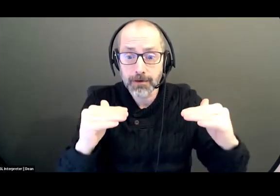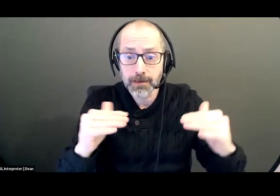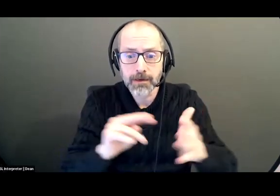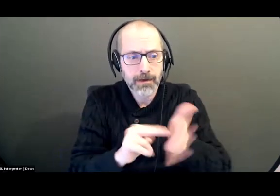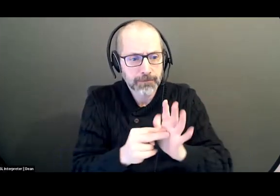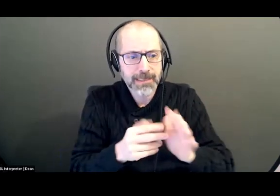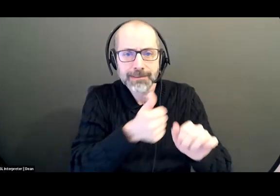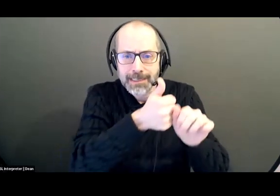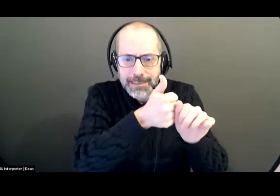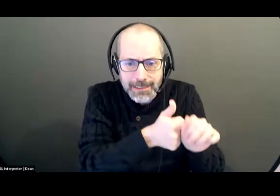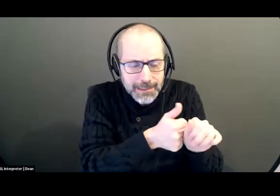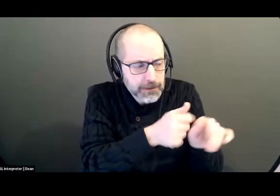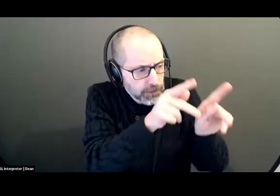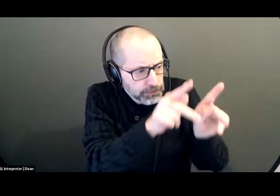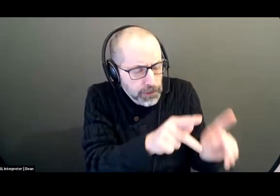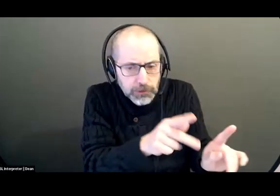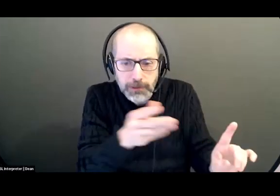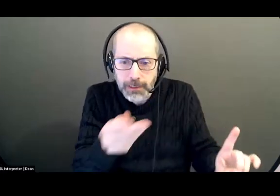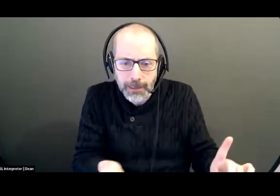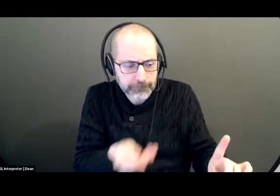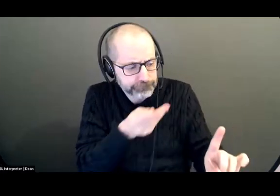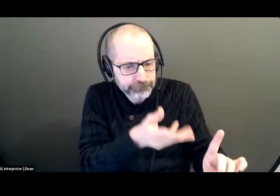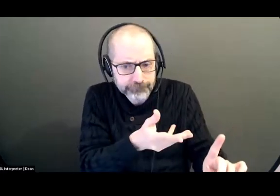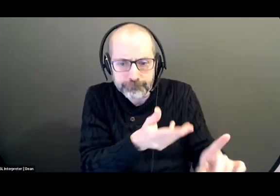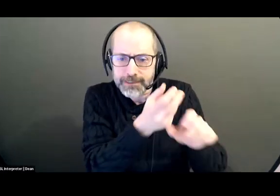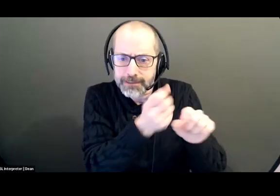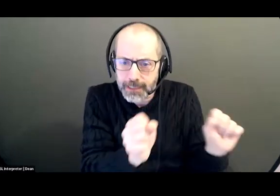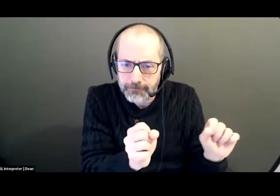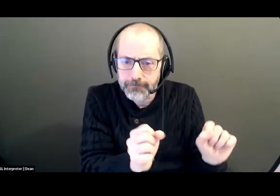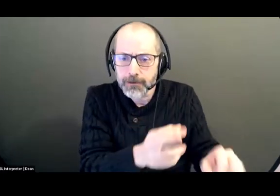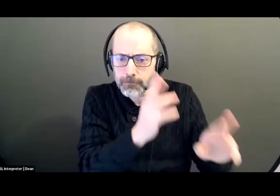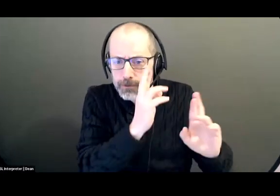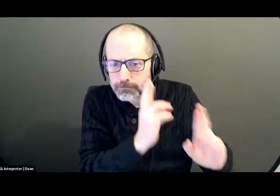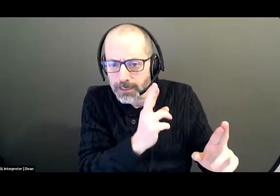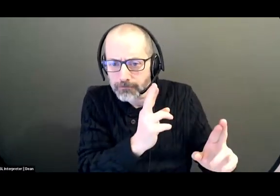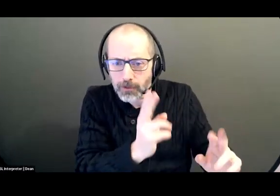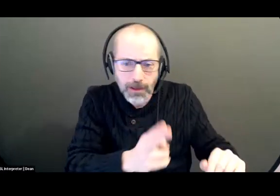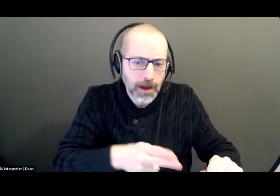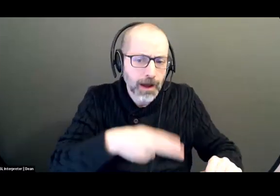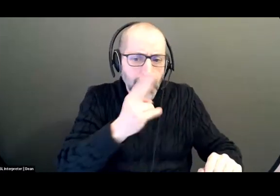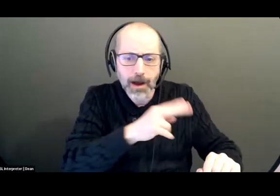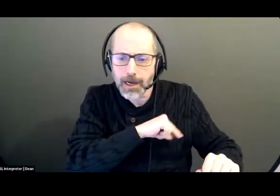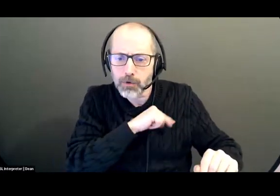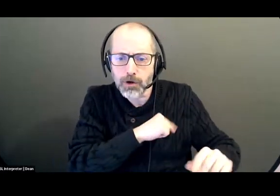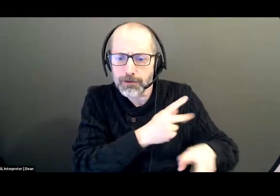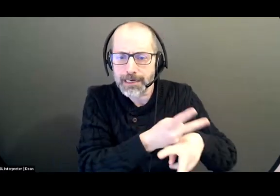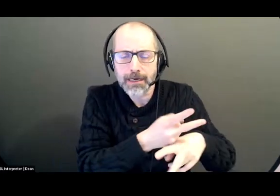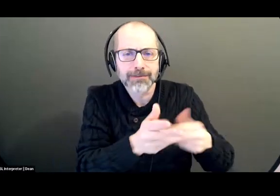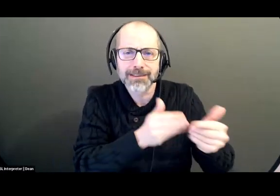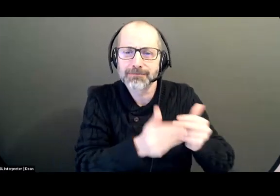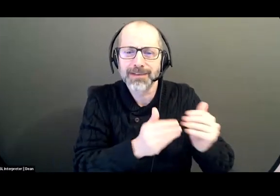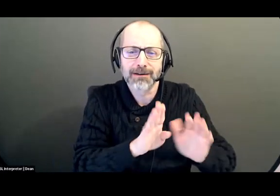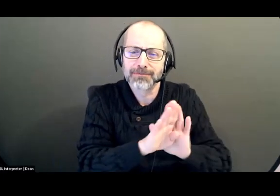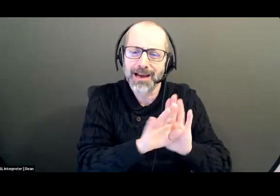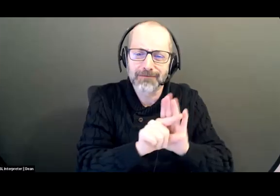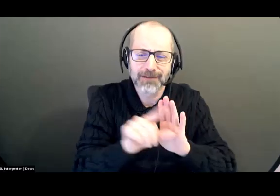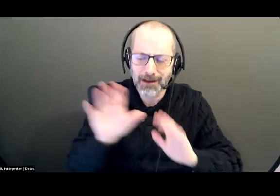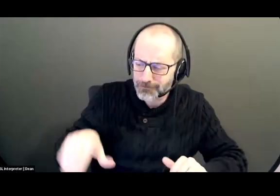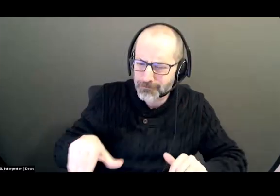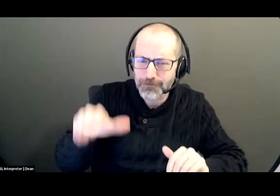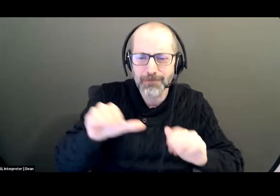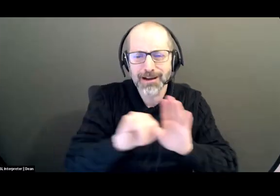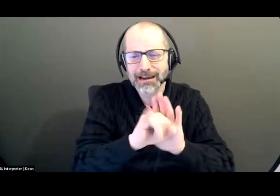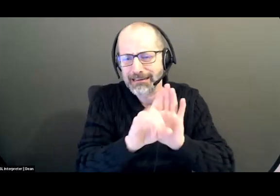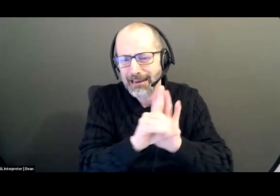its core, we determined that advancing health equity was about ensuring that every person can receive safe, respectful,